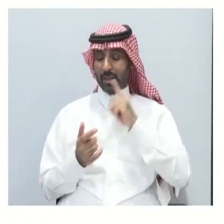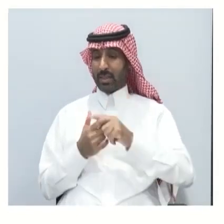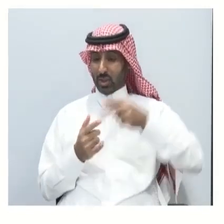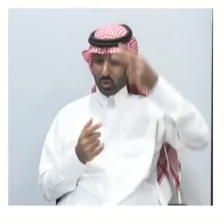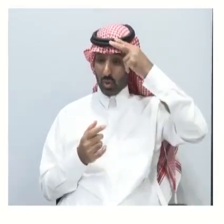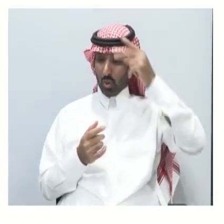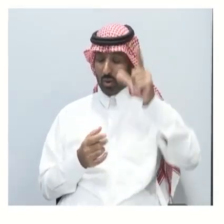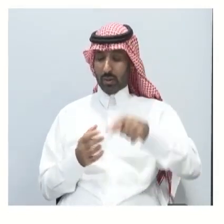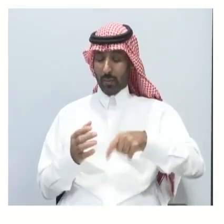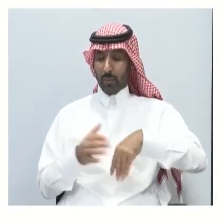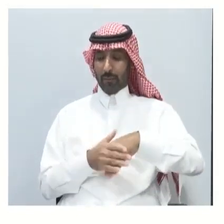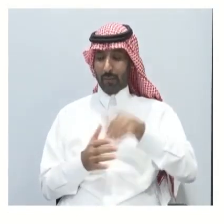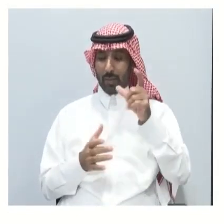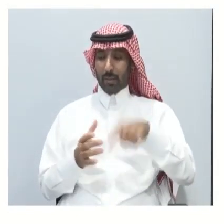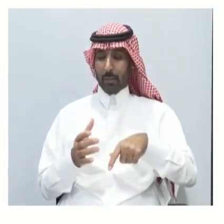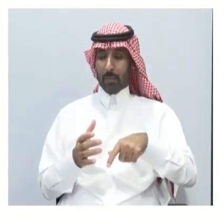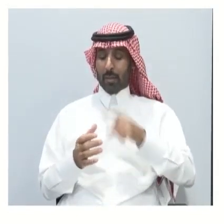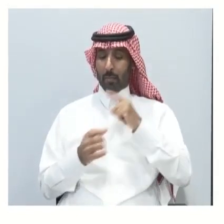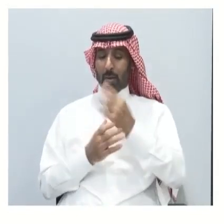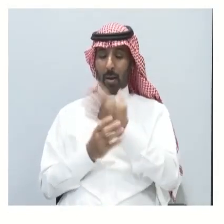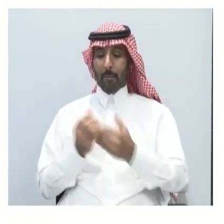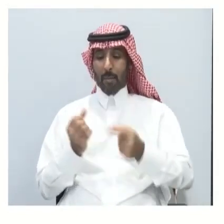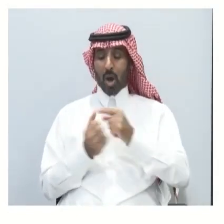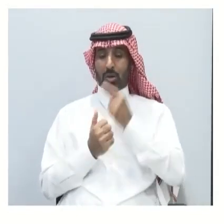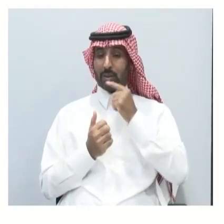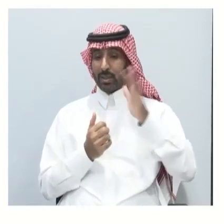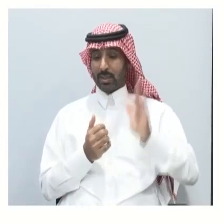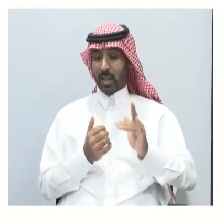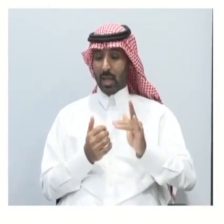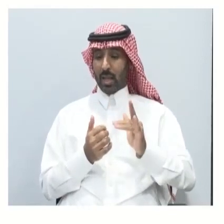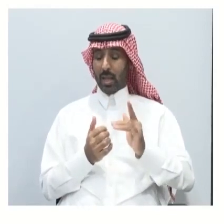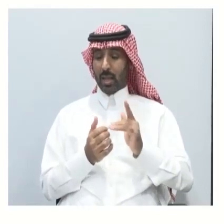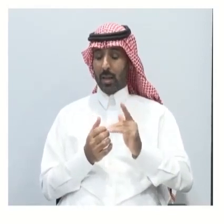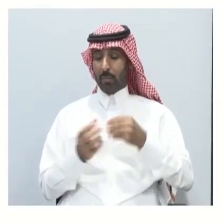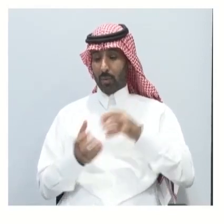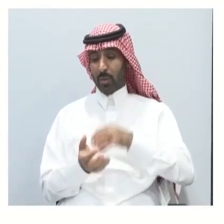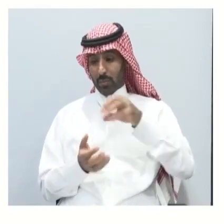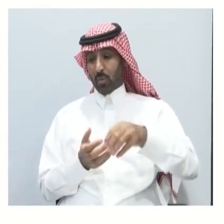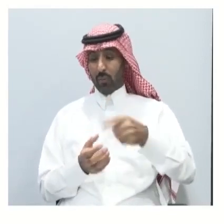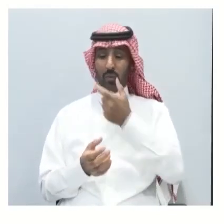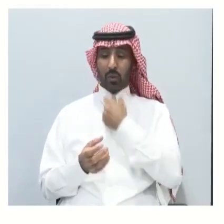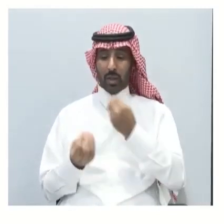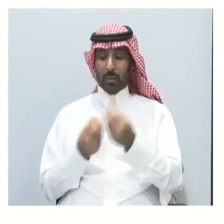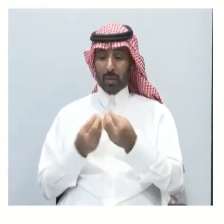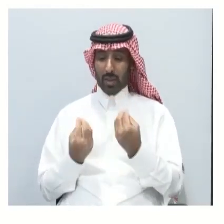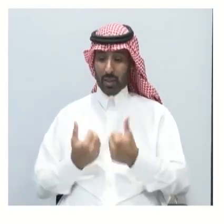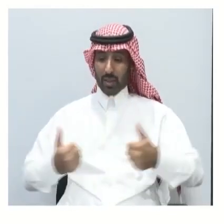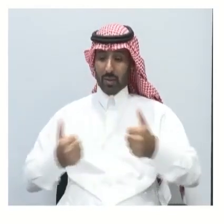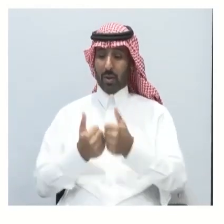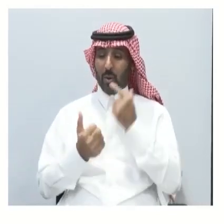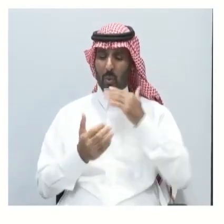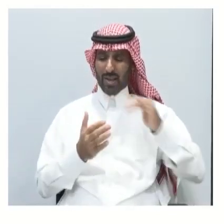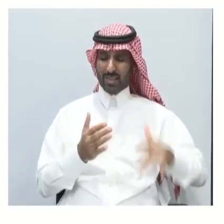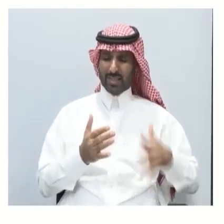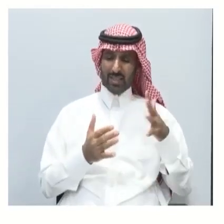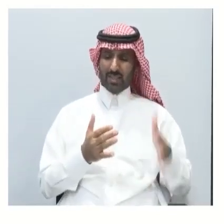Saudi Arabian former footballer who was born in Jeddah but moved to Riyadh with his family when he was very